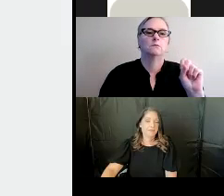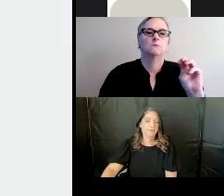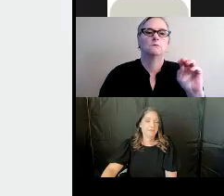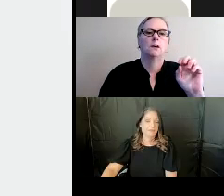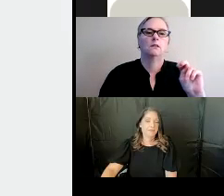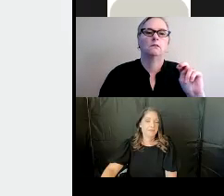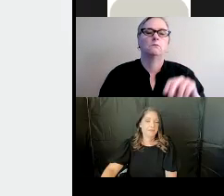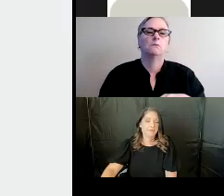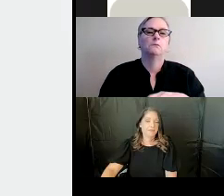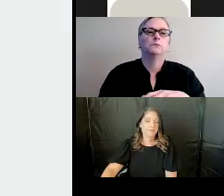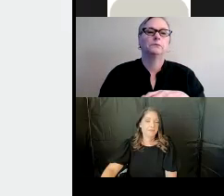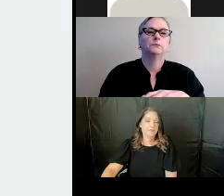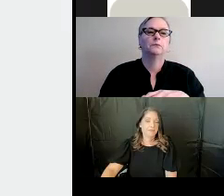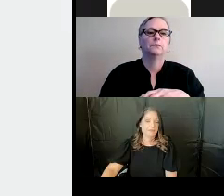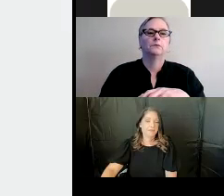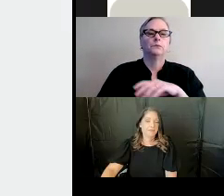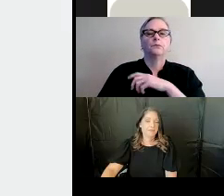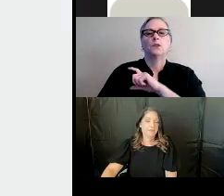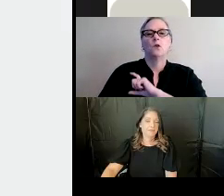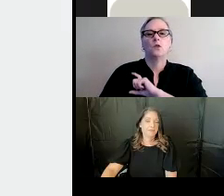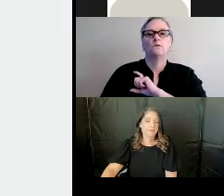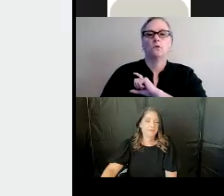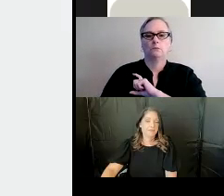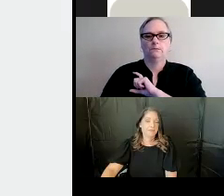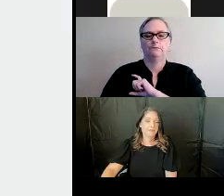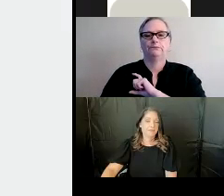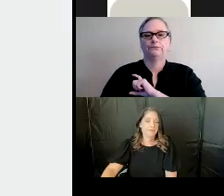Law enforcement, so